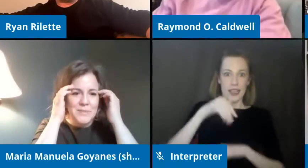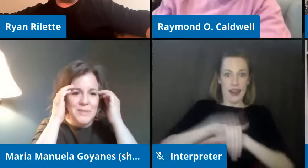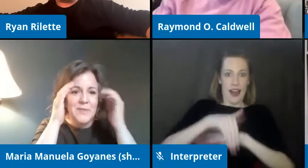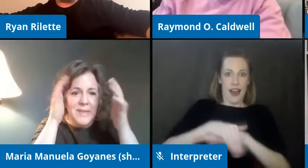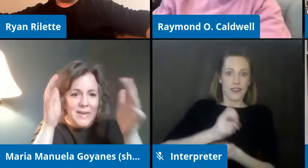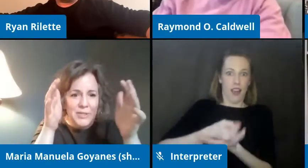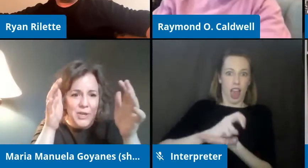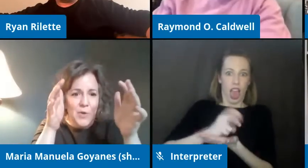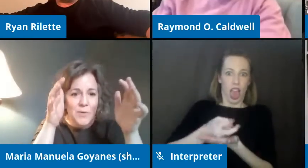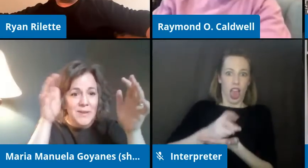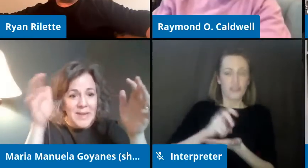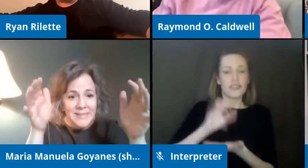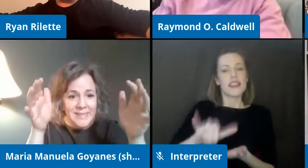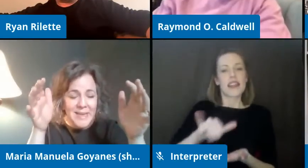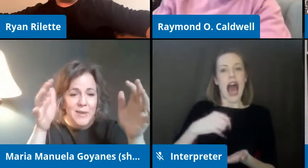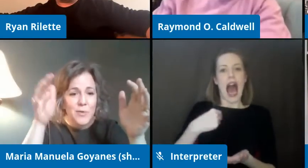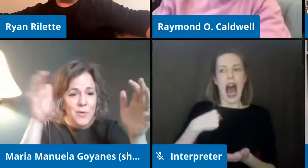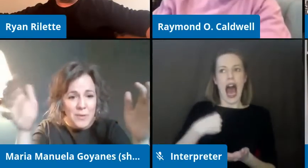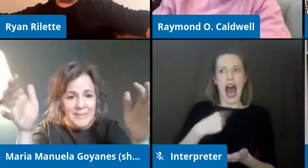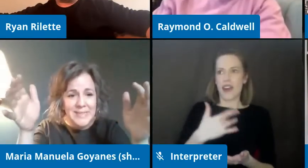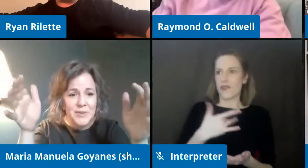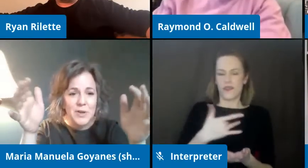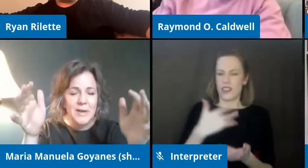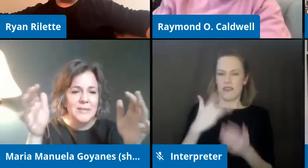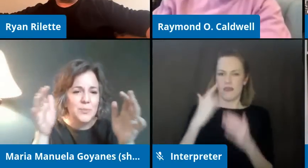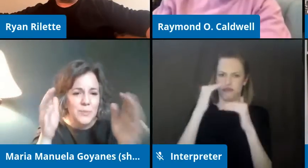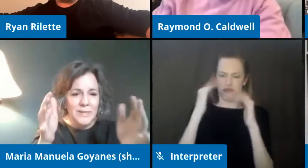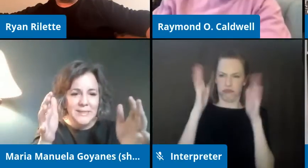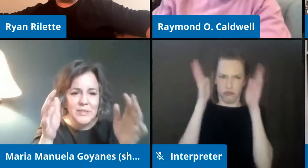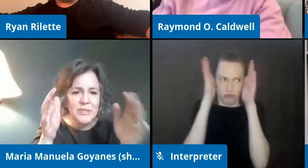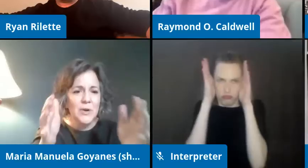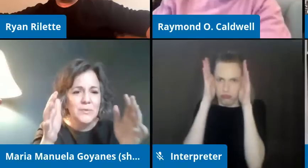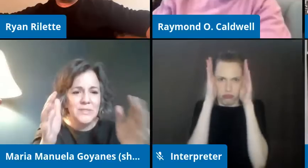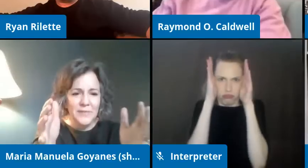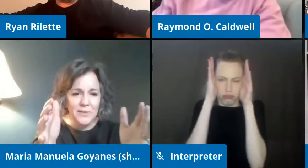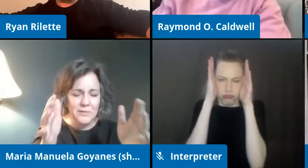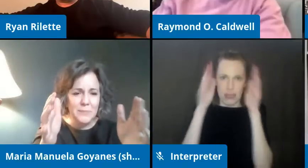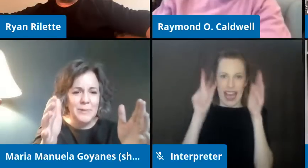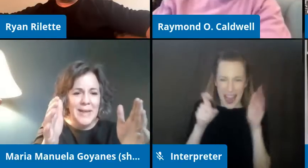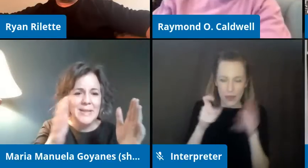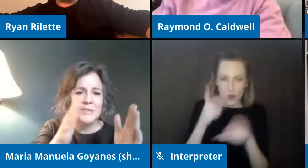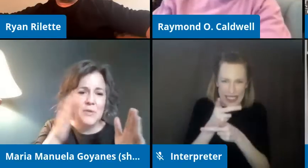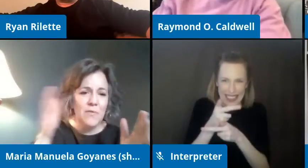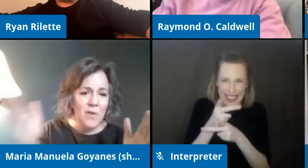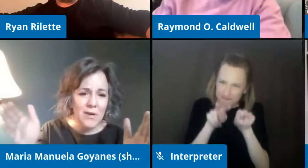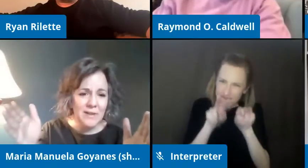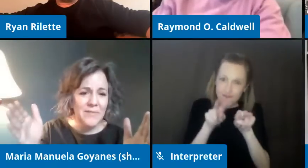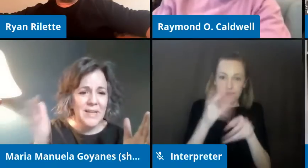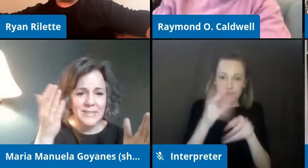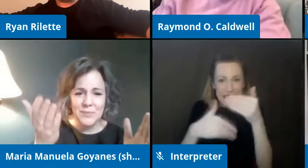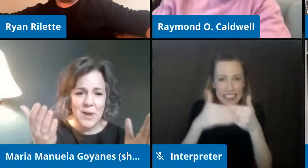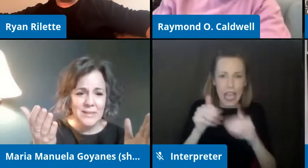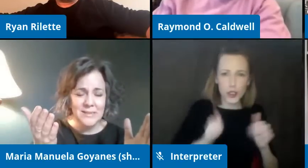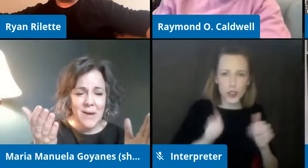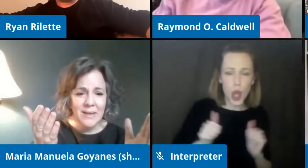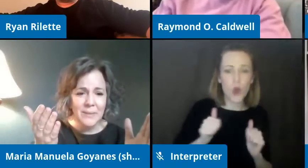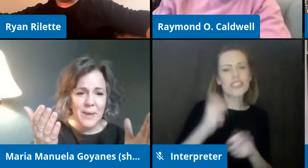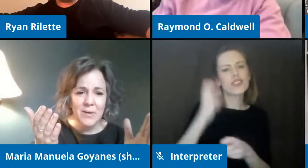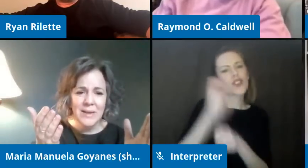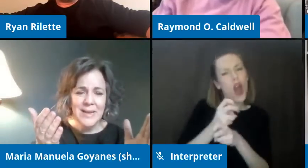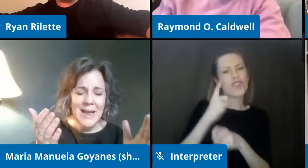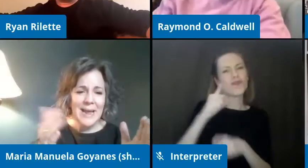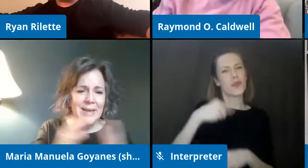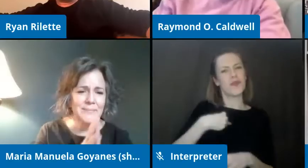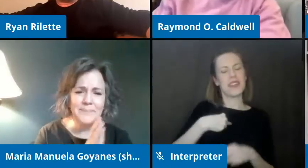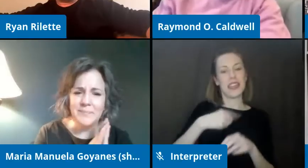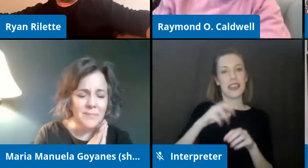in terms of the next show or the next thing or et cetera. It's really so difficult to plan so far in advance, as Ryan's talking